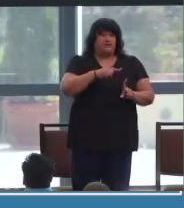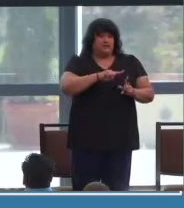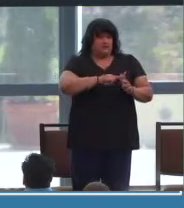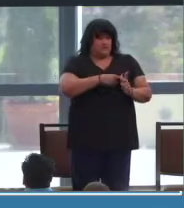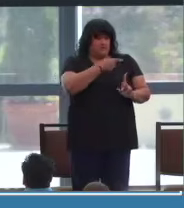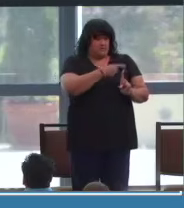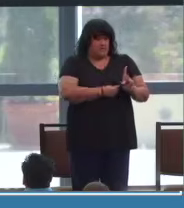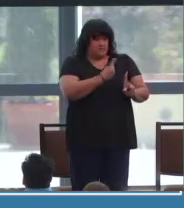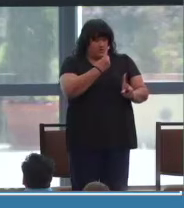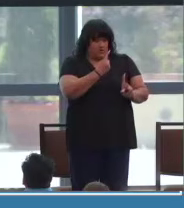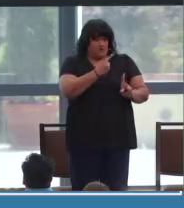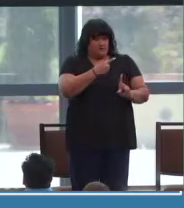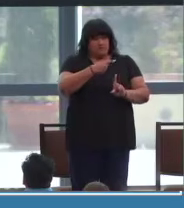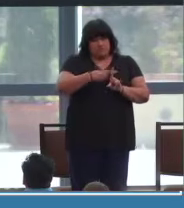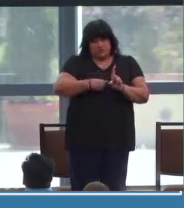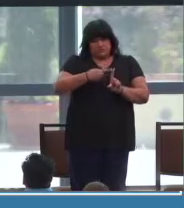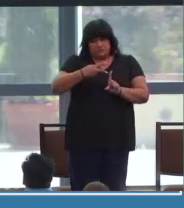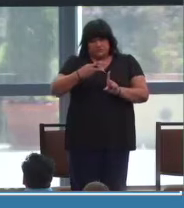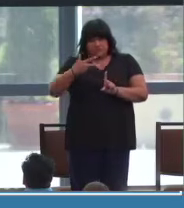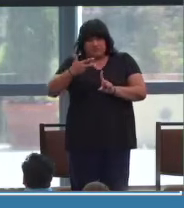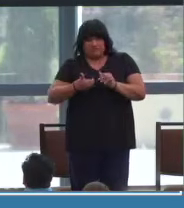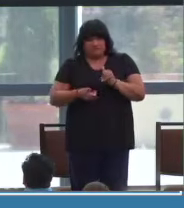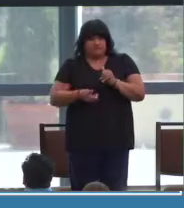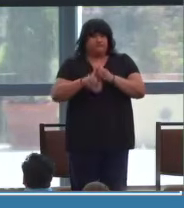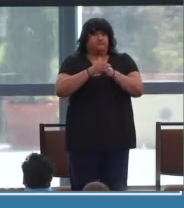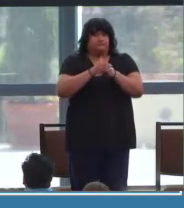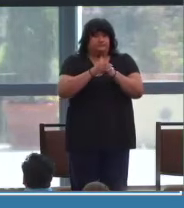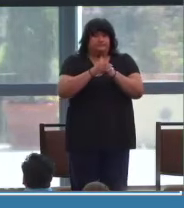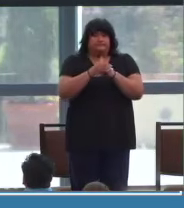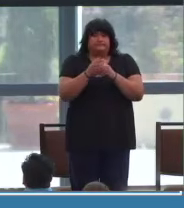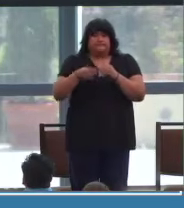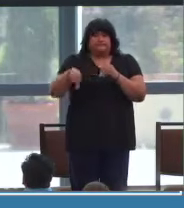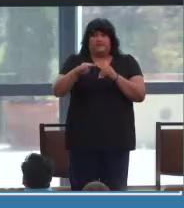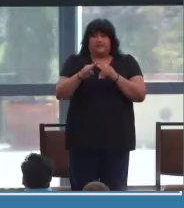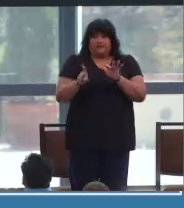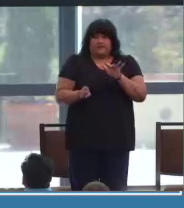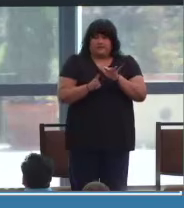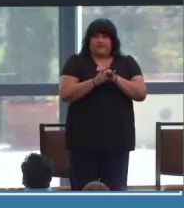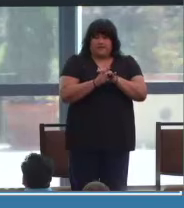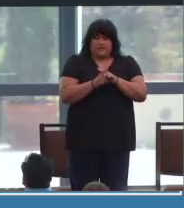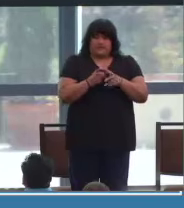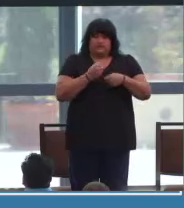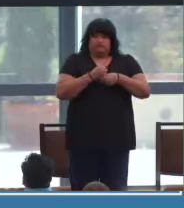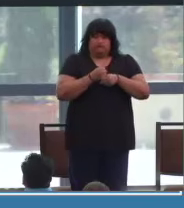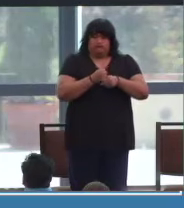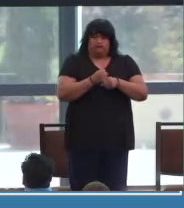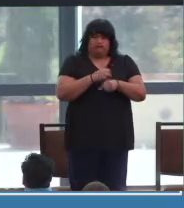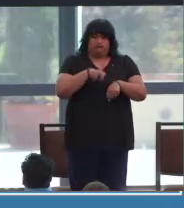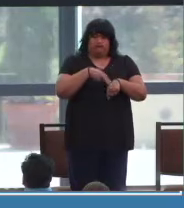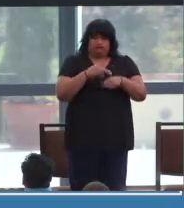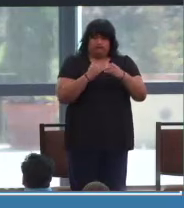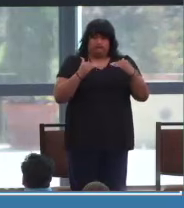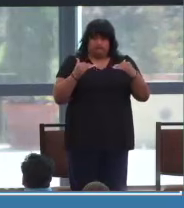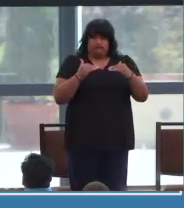really at month 2 and 3, they really ramp up and they come back to generate normal levels